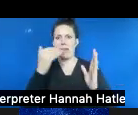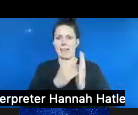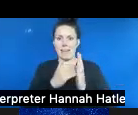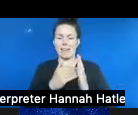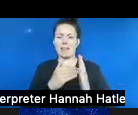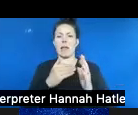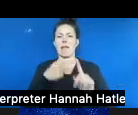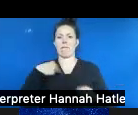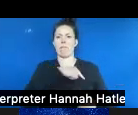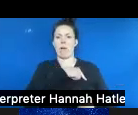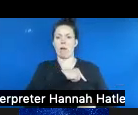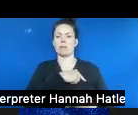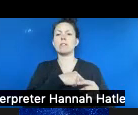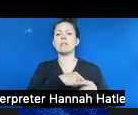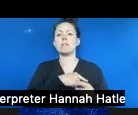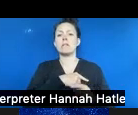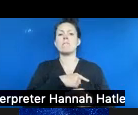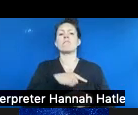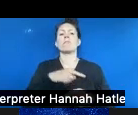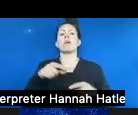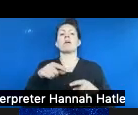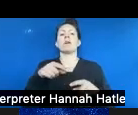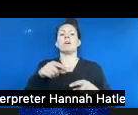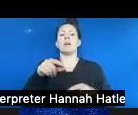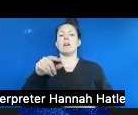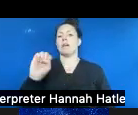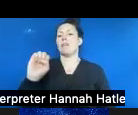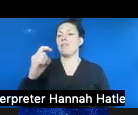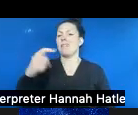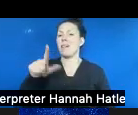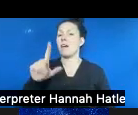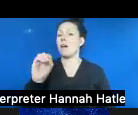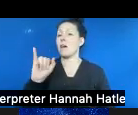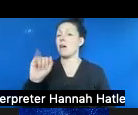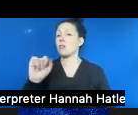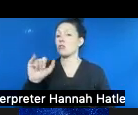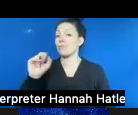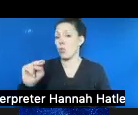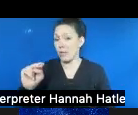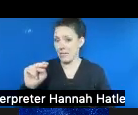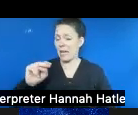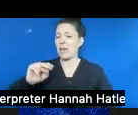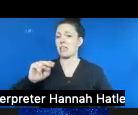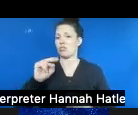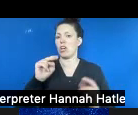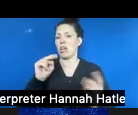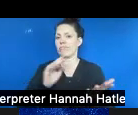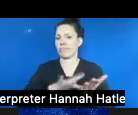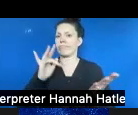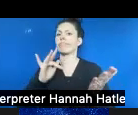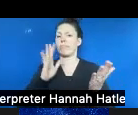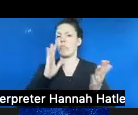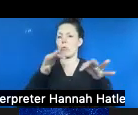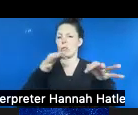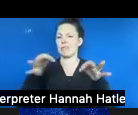There's World Without Exploitation. I'm going to drop it in the chat. If you'd like to learn more about the decrim, I'll give you a link for that. They have